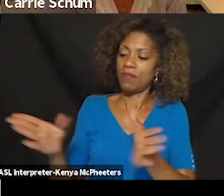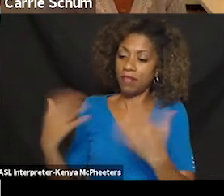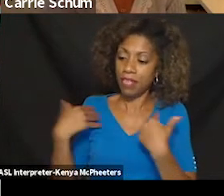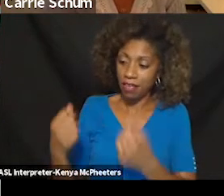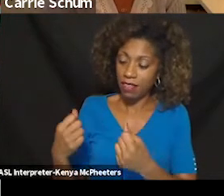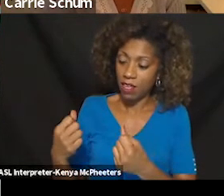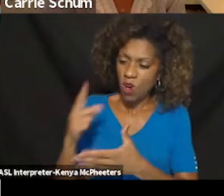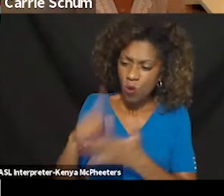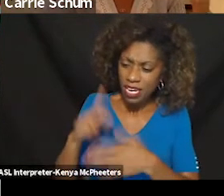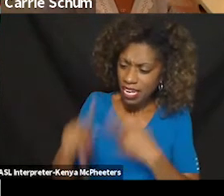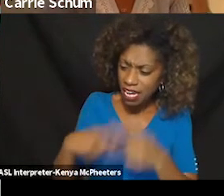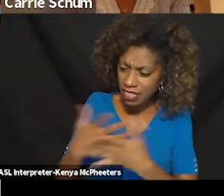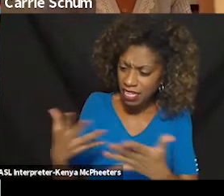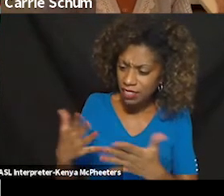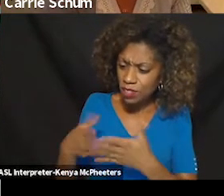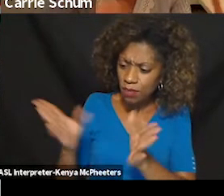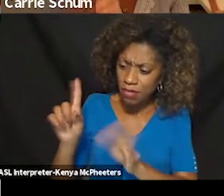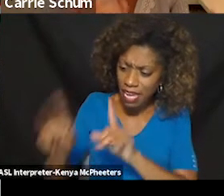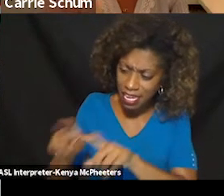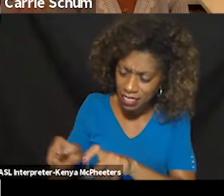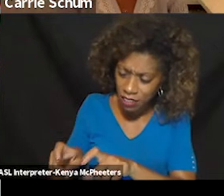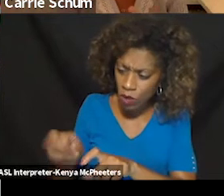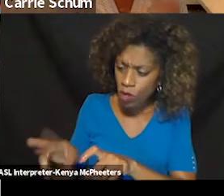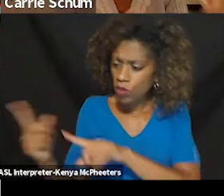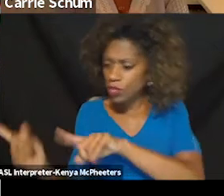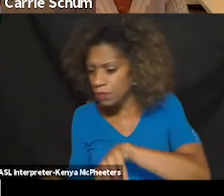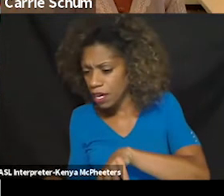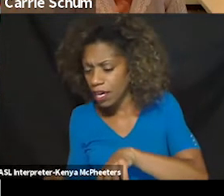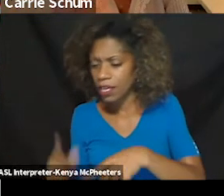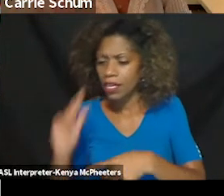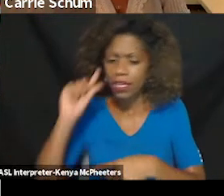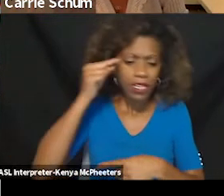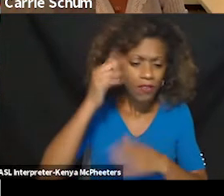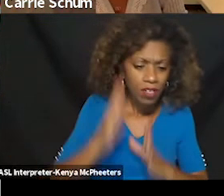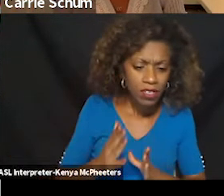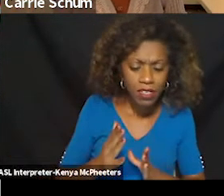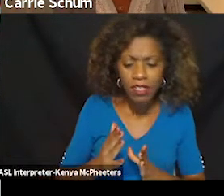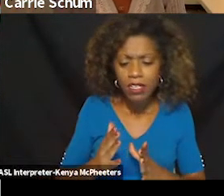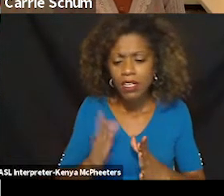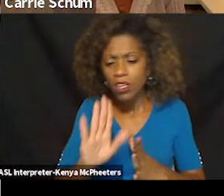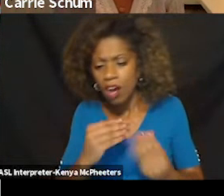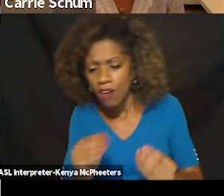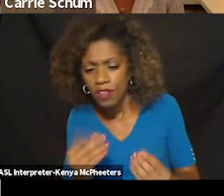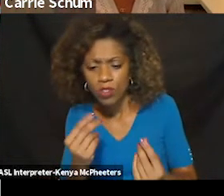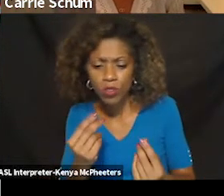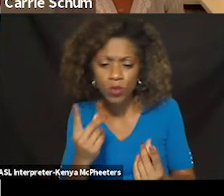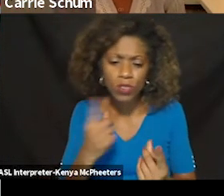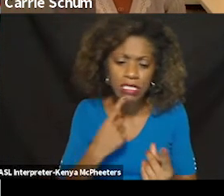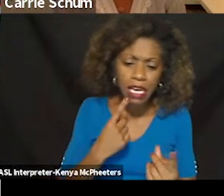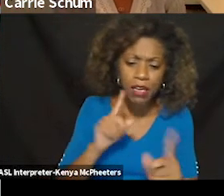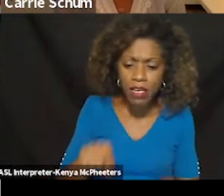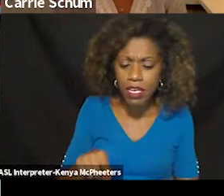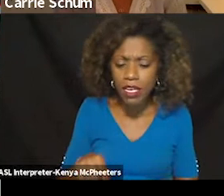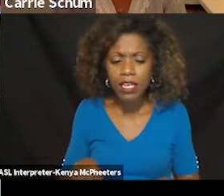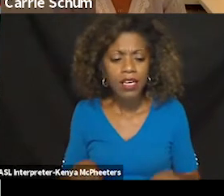asked. We were talking to the political side, the governor's offices, what they needed to know, what they were being asked. And obviously lots of people were doing